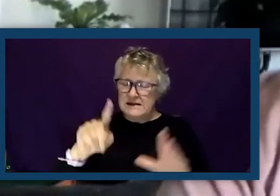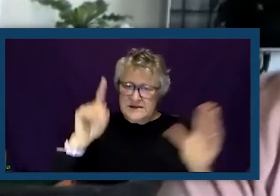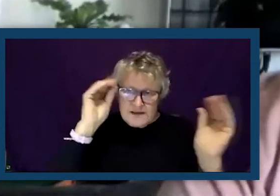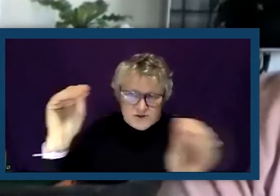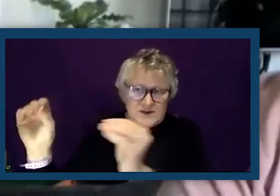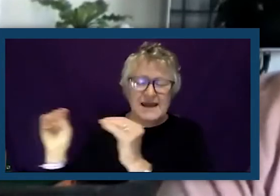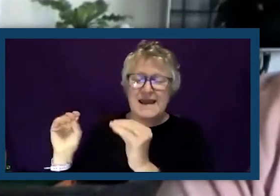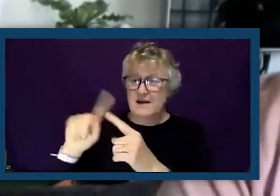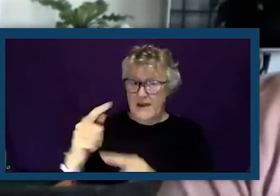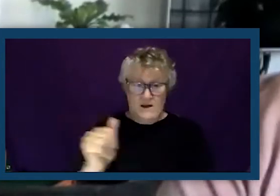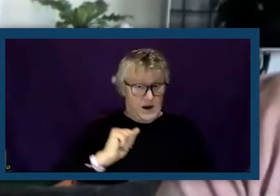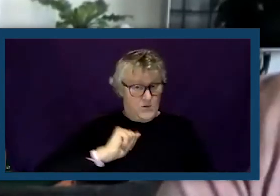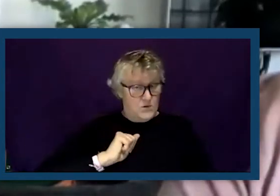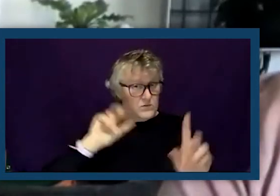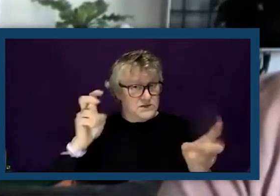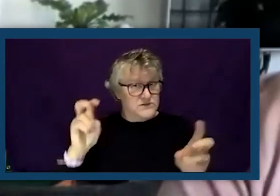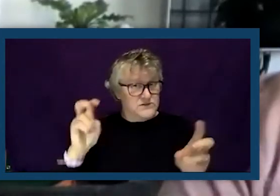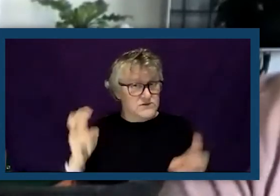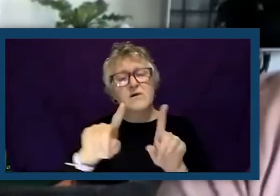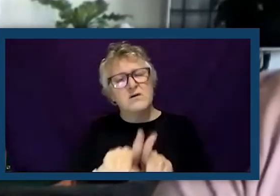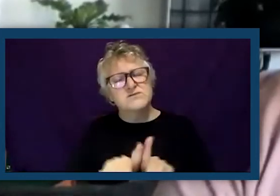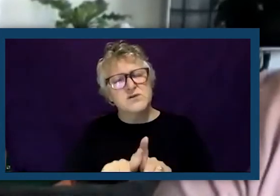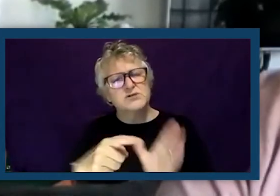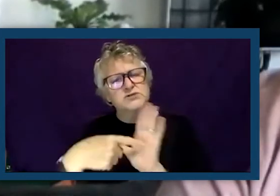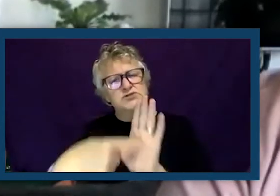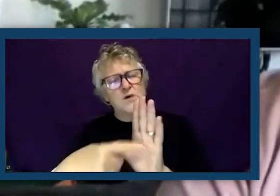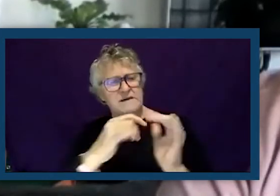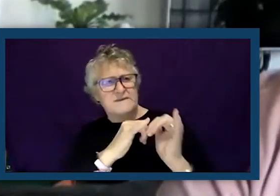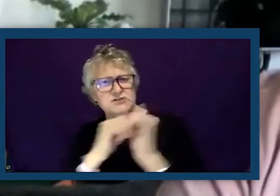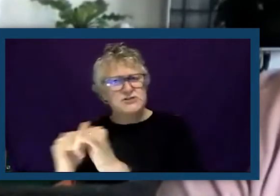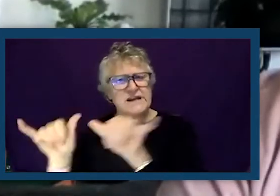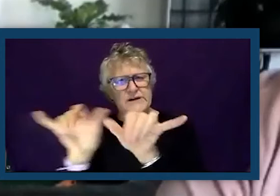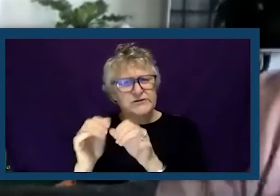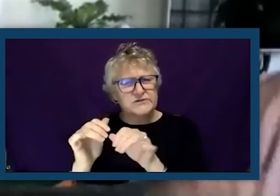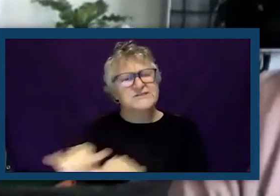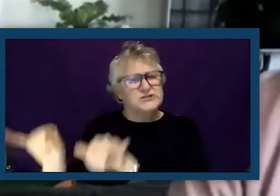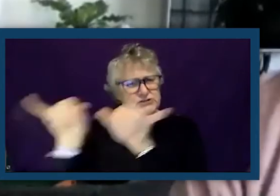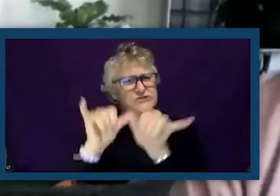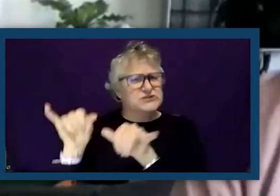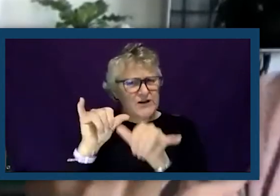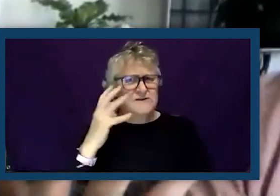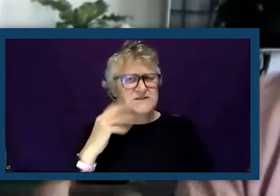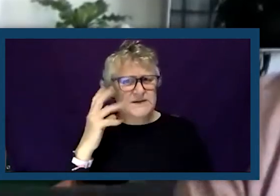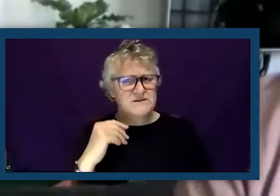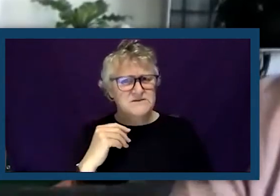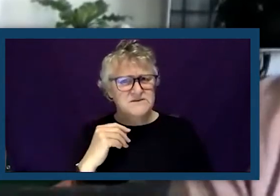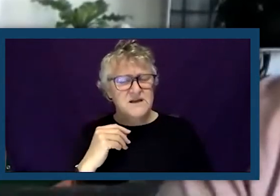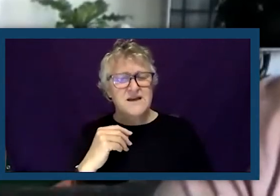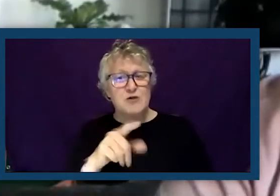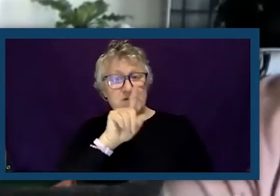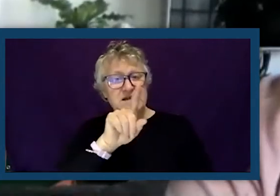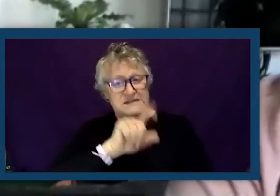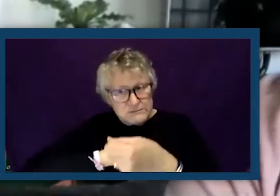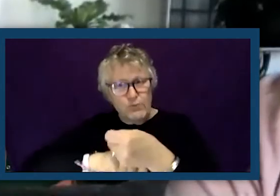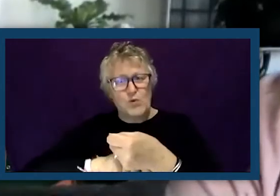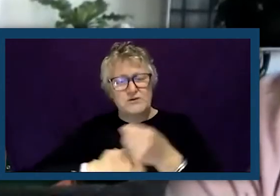about our own issues, and then showing that the shared experiences of why we support your values, and we should work together